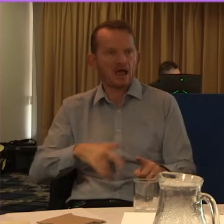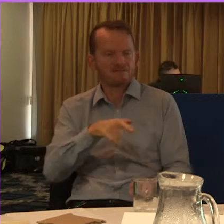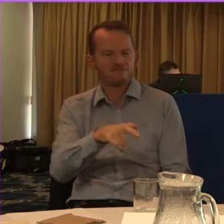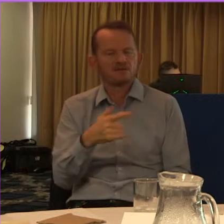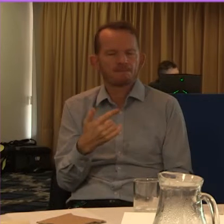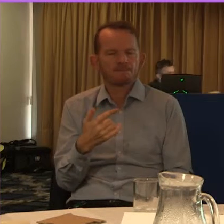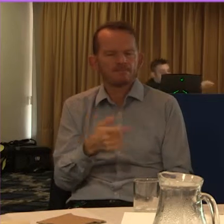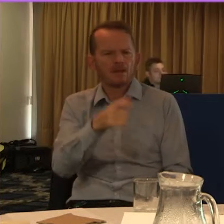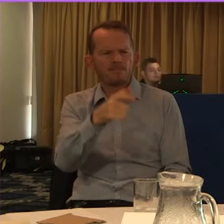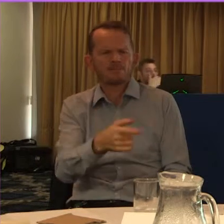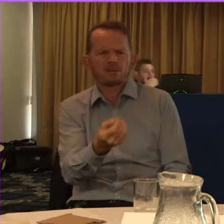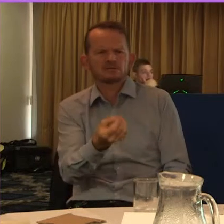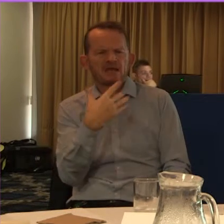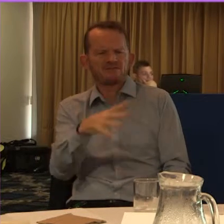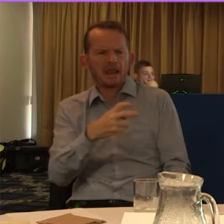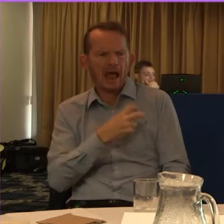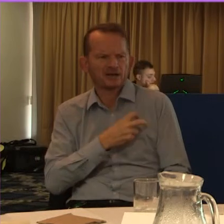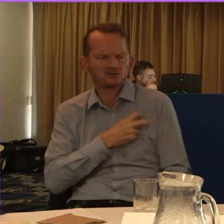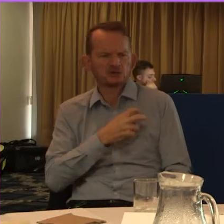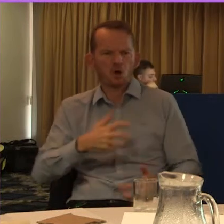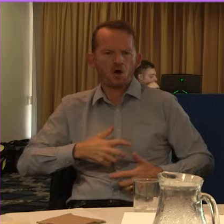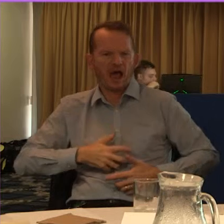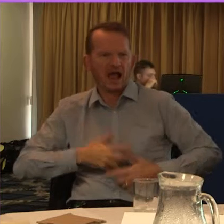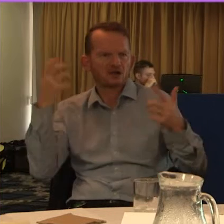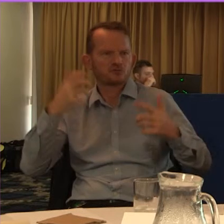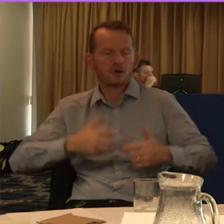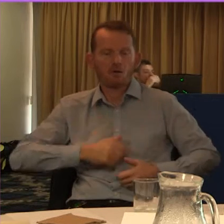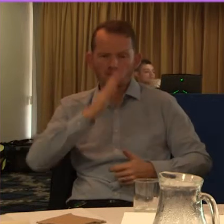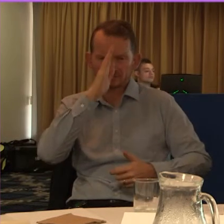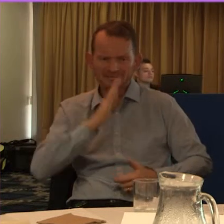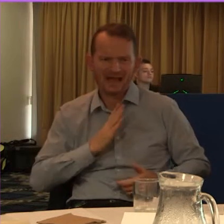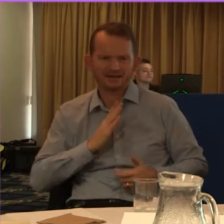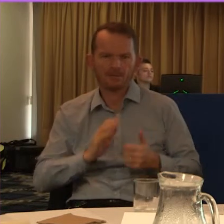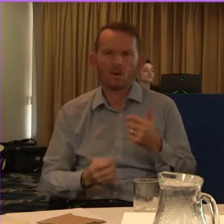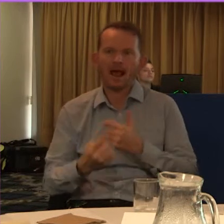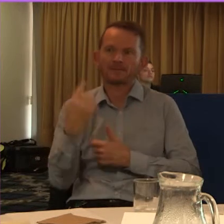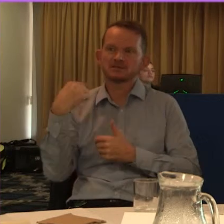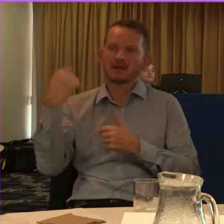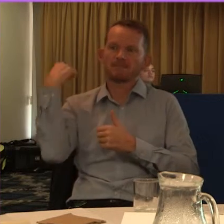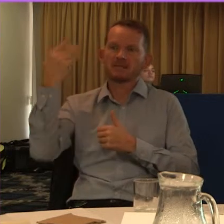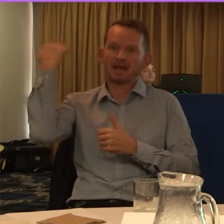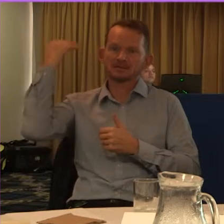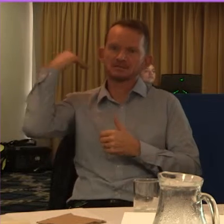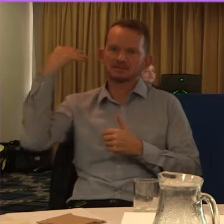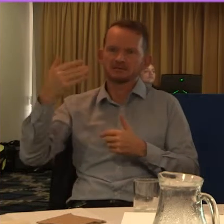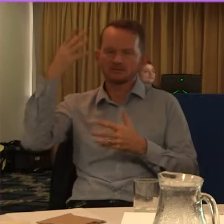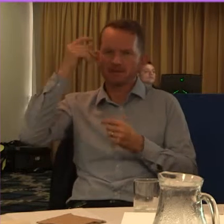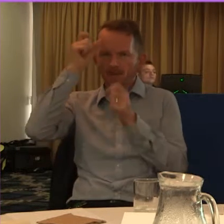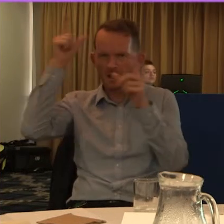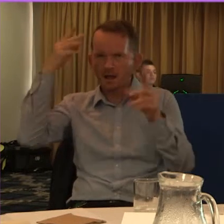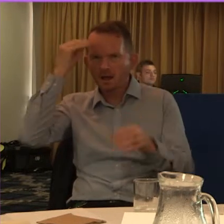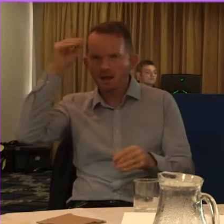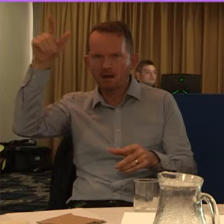life generally. People often report feeling very anxious or very angry or very sad about the traumatic experiences they've